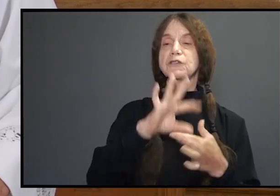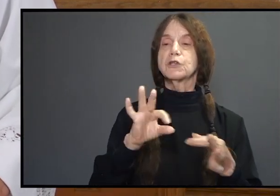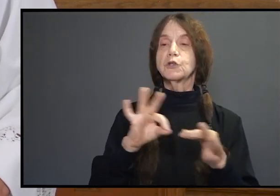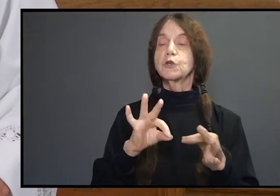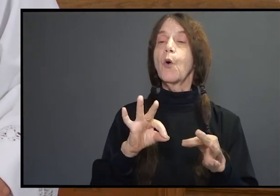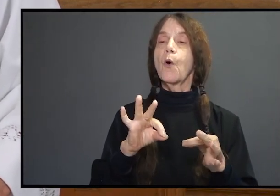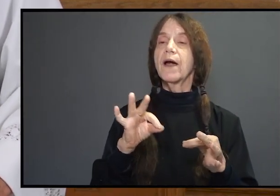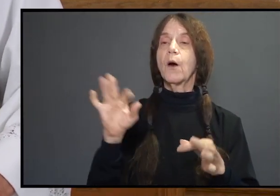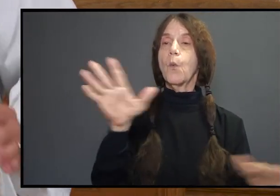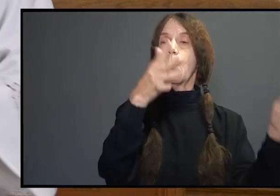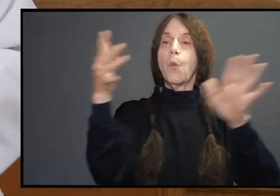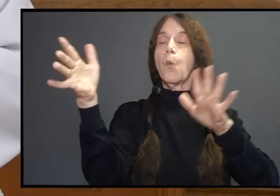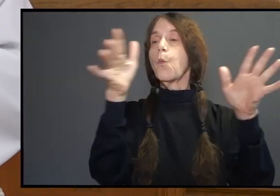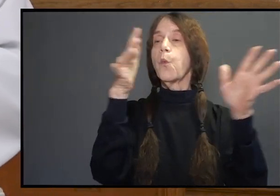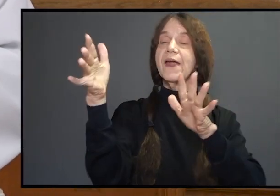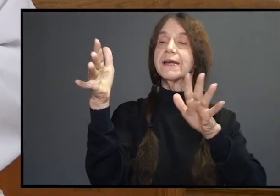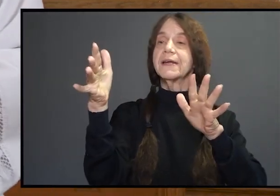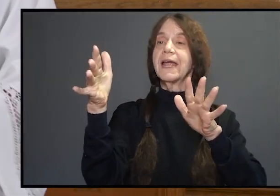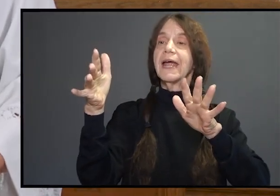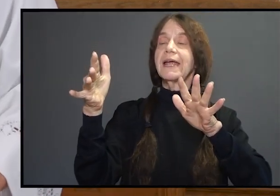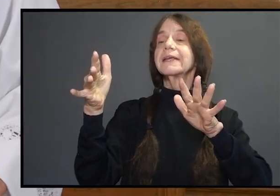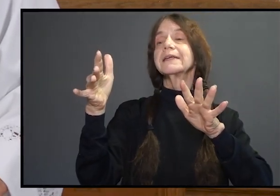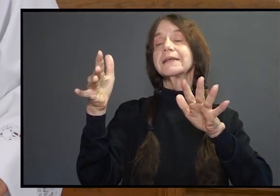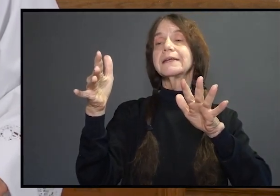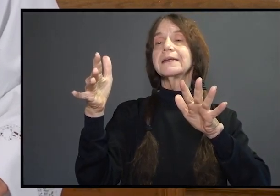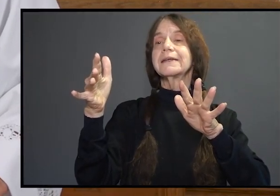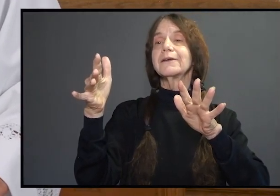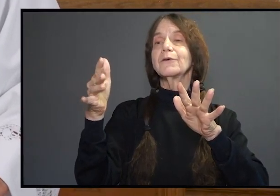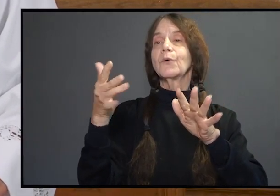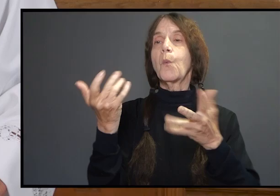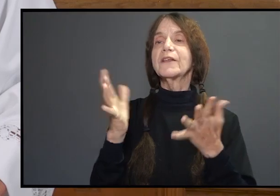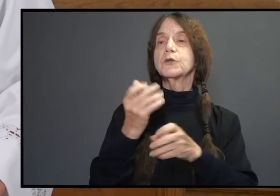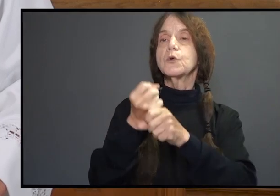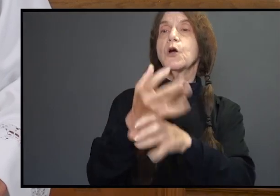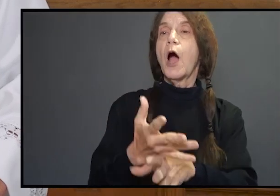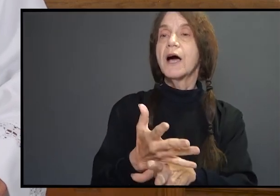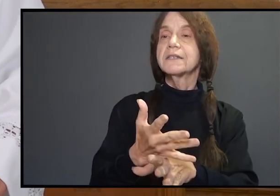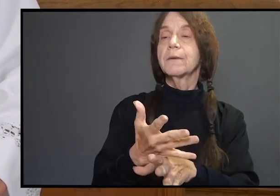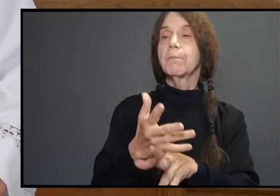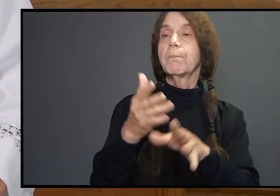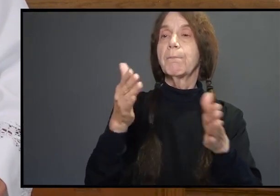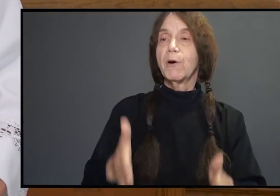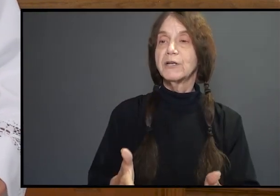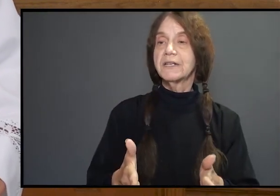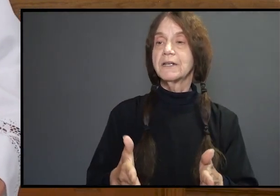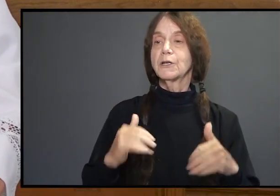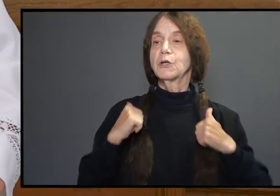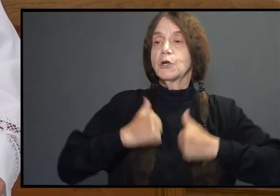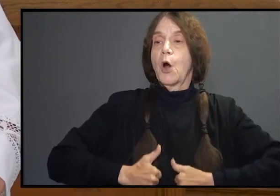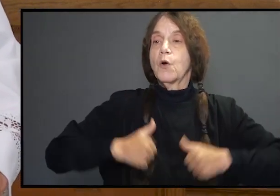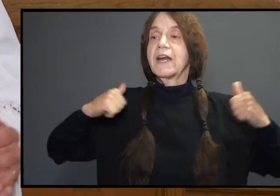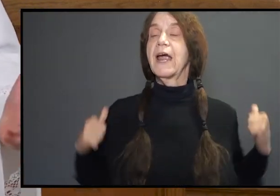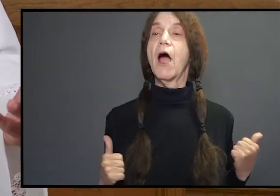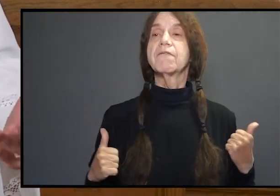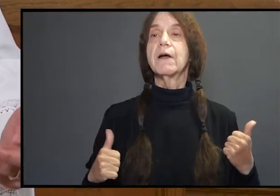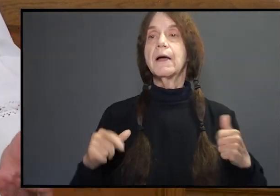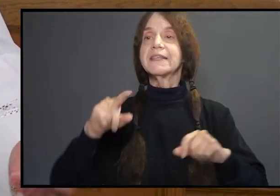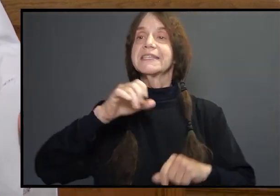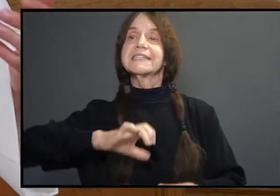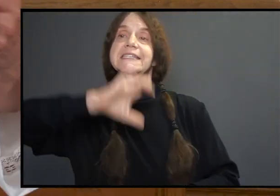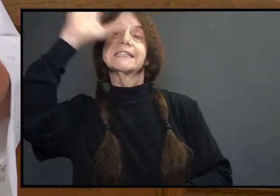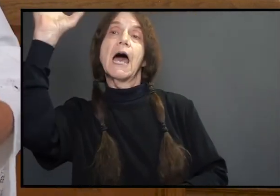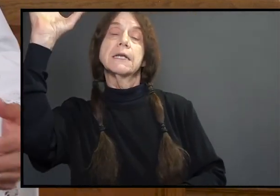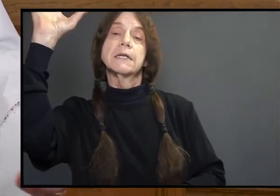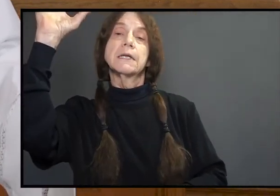off the coat, but the person only wrapped the coat tighter. The sun, however, used a different approach. It